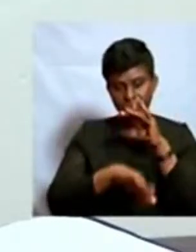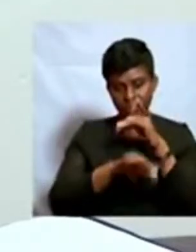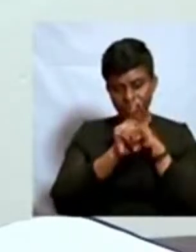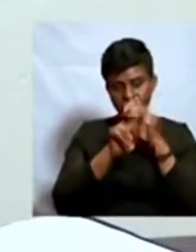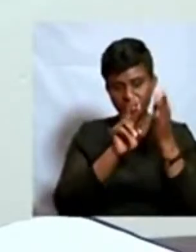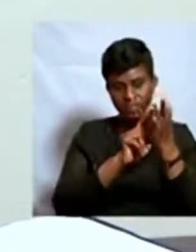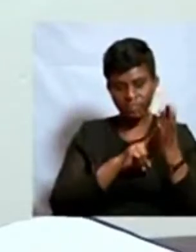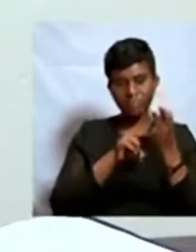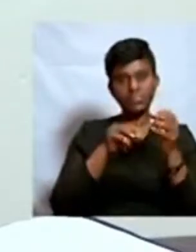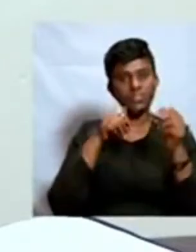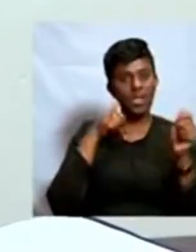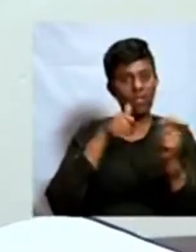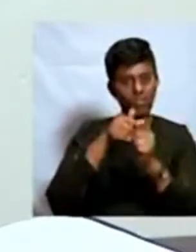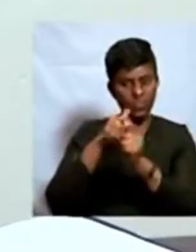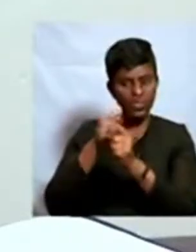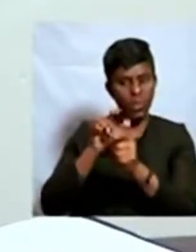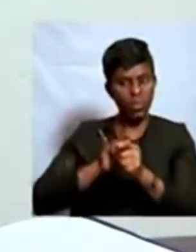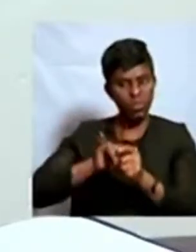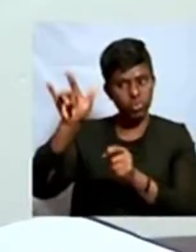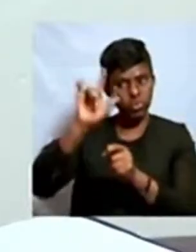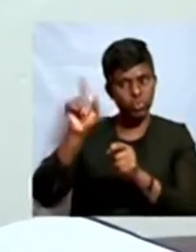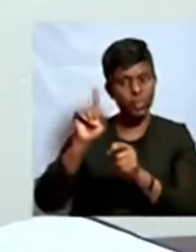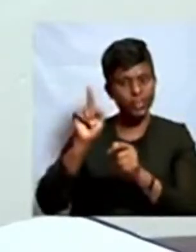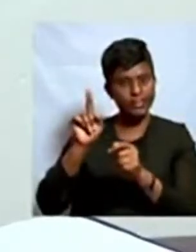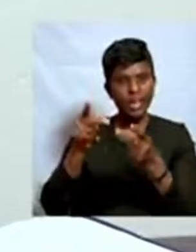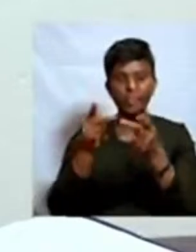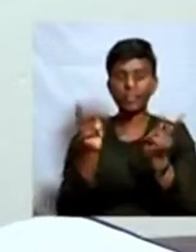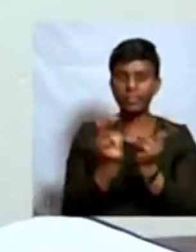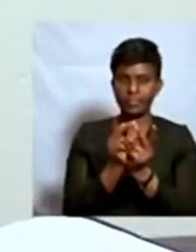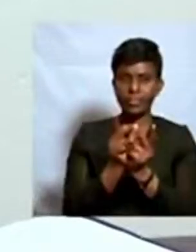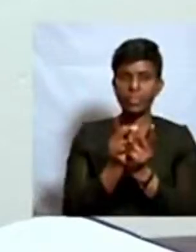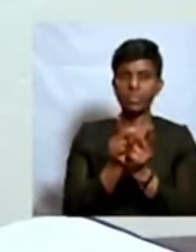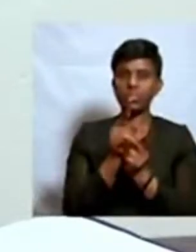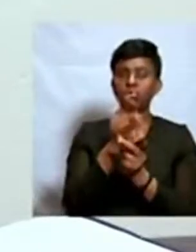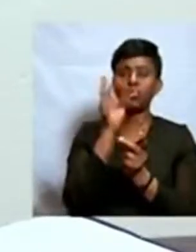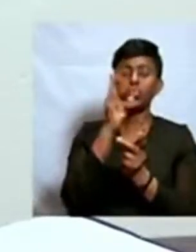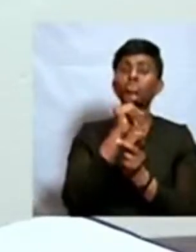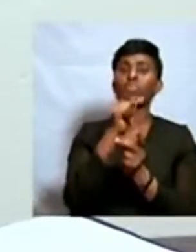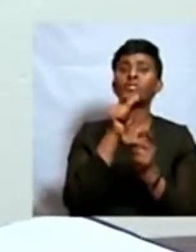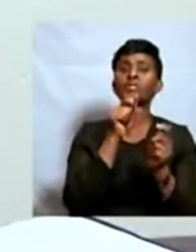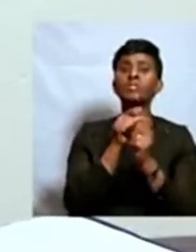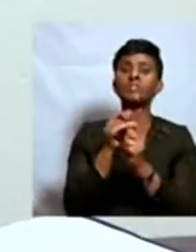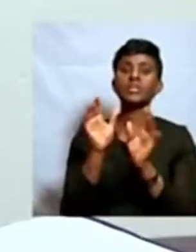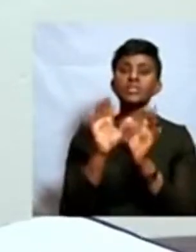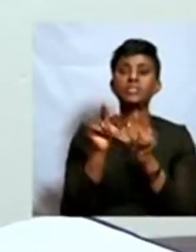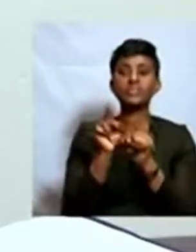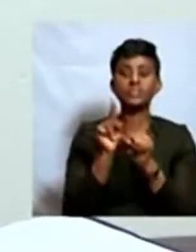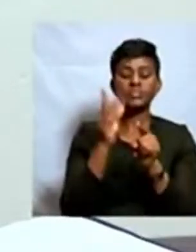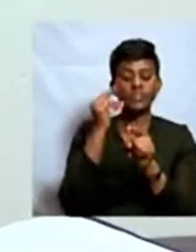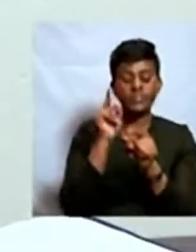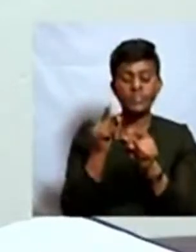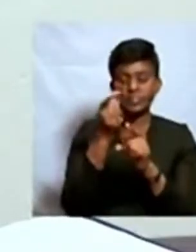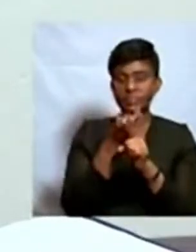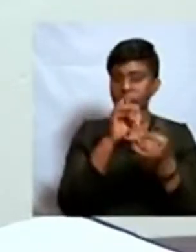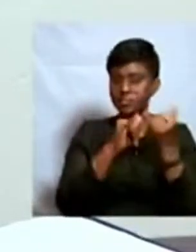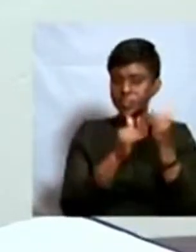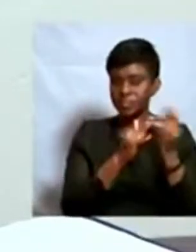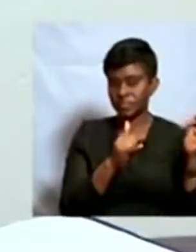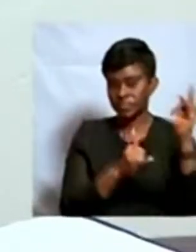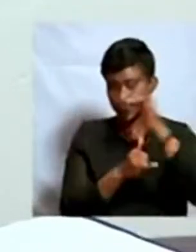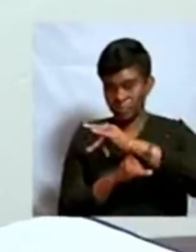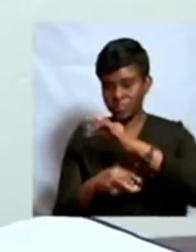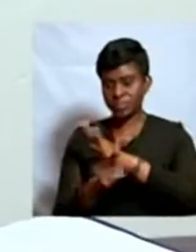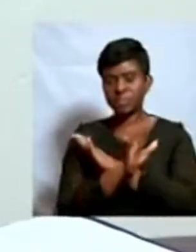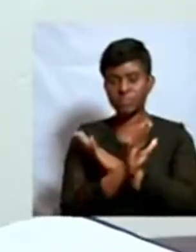to spray where you are going, the destination, then you would not spray. That is why from South Africa to come